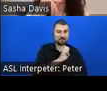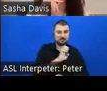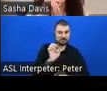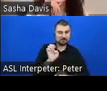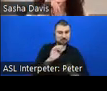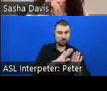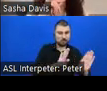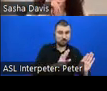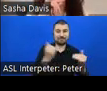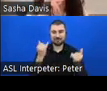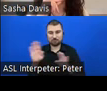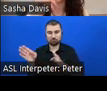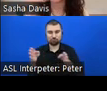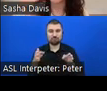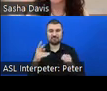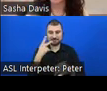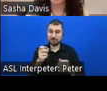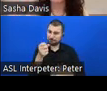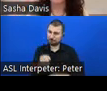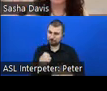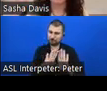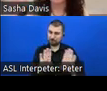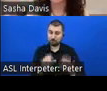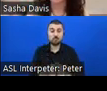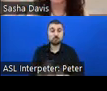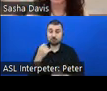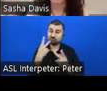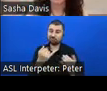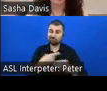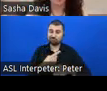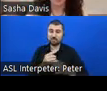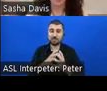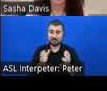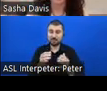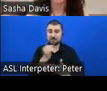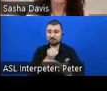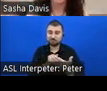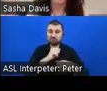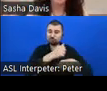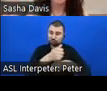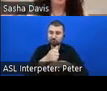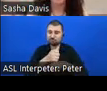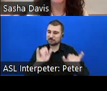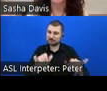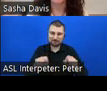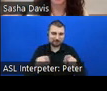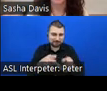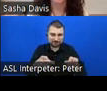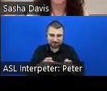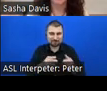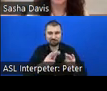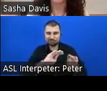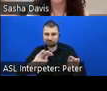we see that if you were to go today, many of these works remain in the same locations. There are paintings